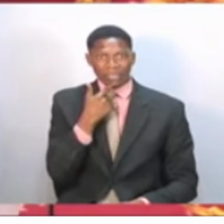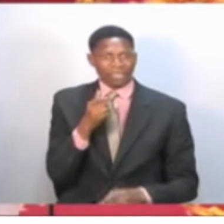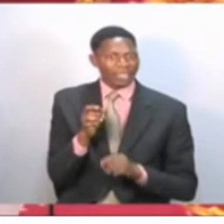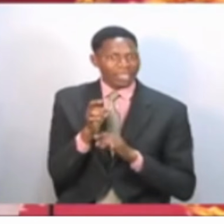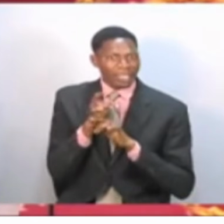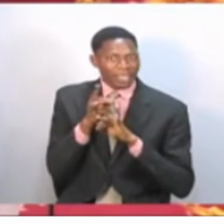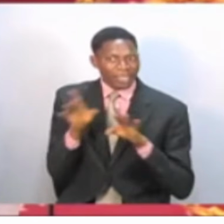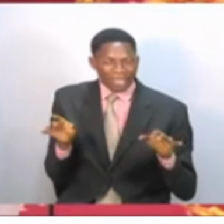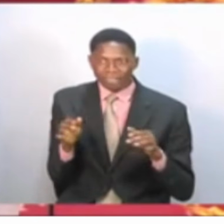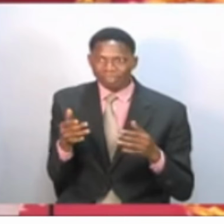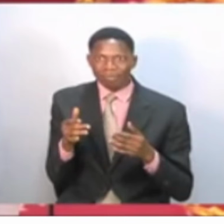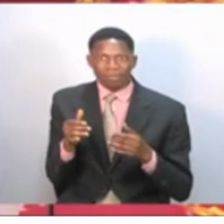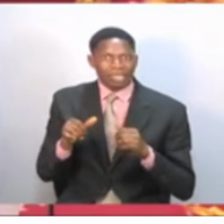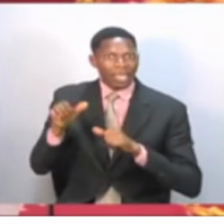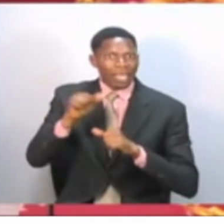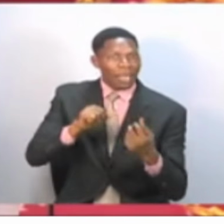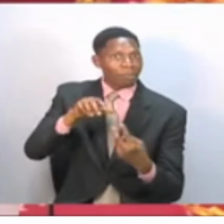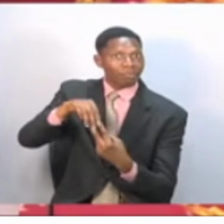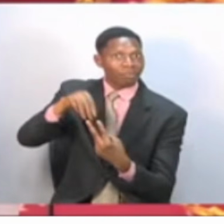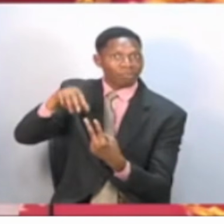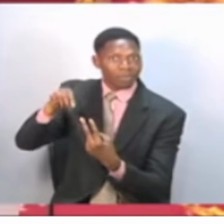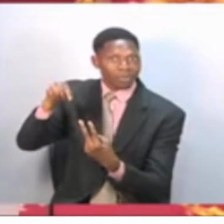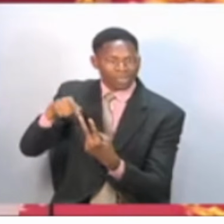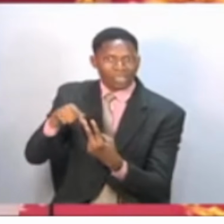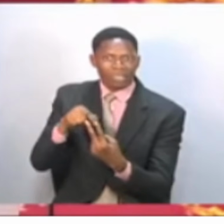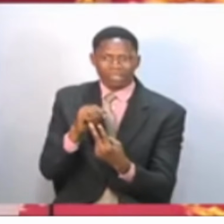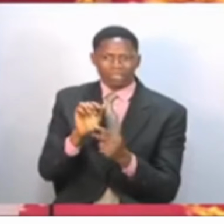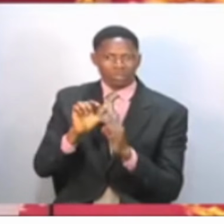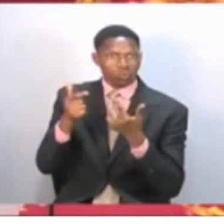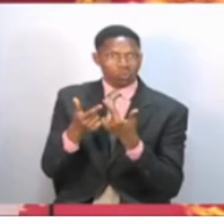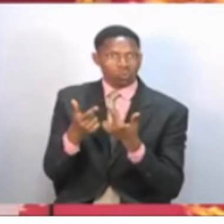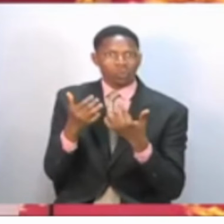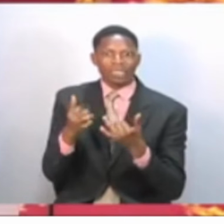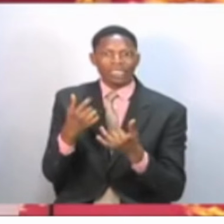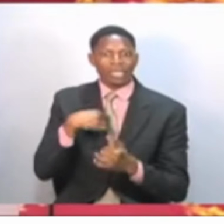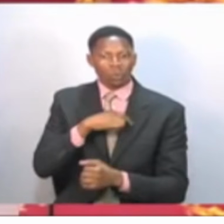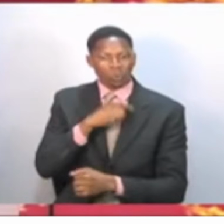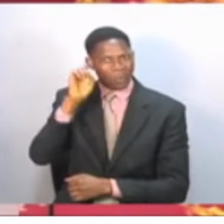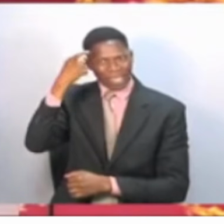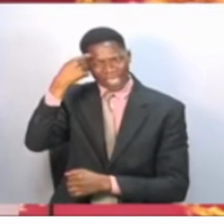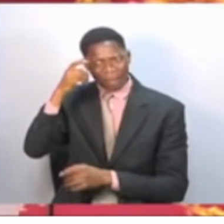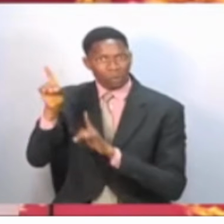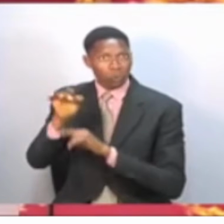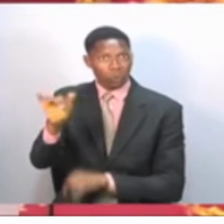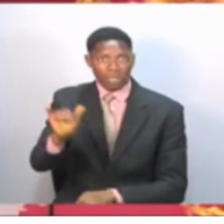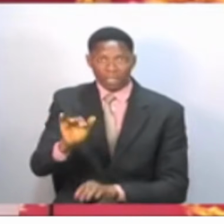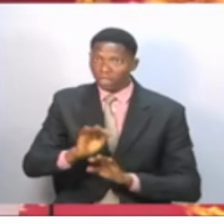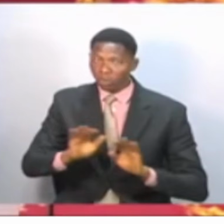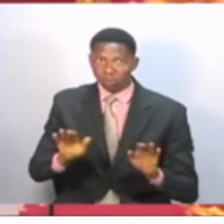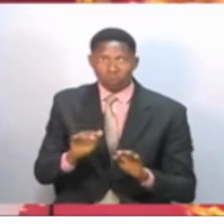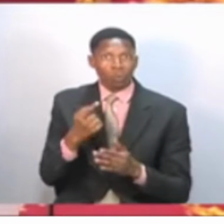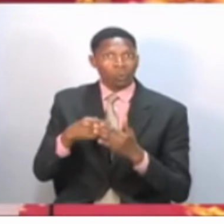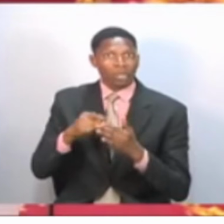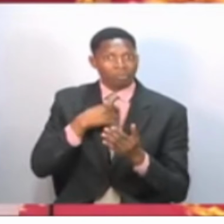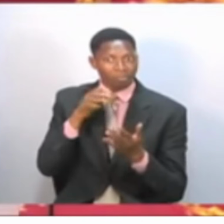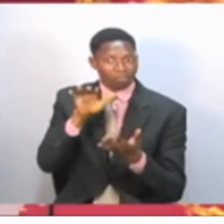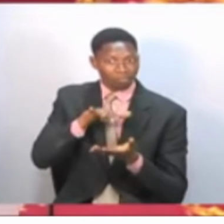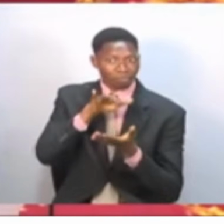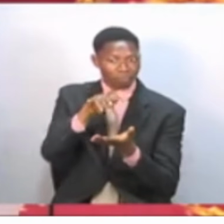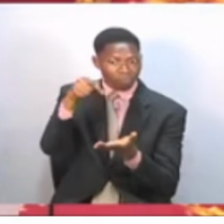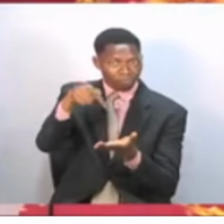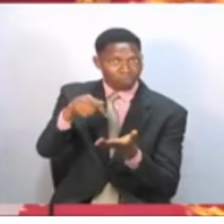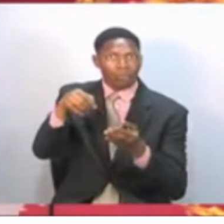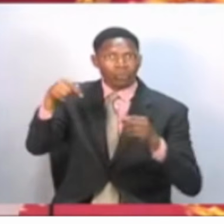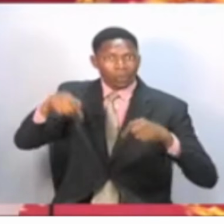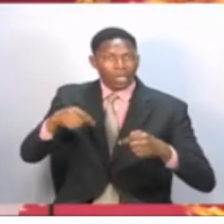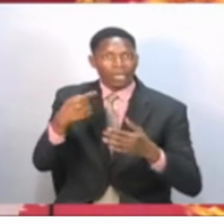about sole sourcing was good, and when we were now in government, we are doing the opposite. Mr. Speaker, what I presented to you today shows that everything